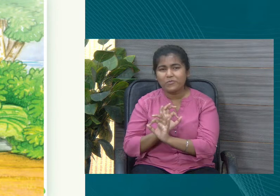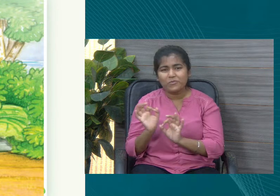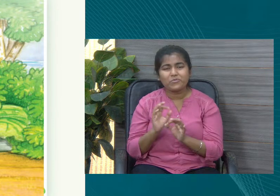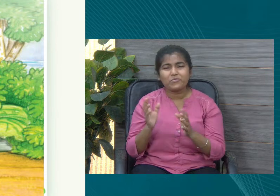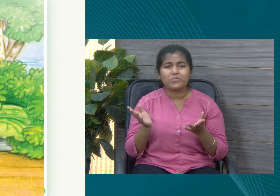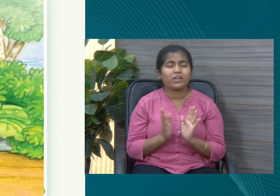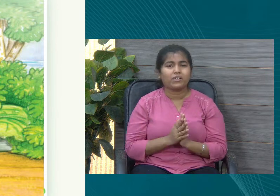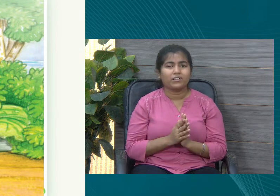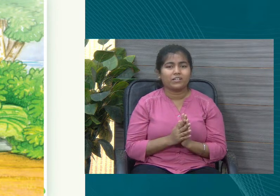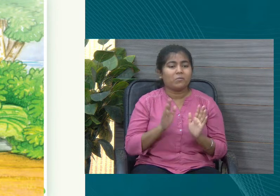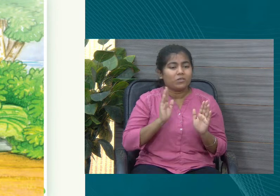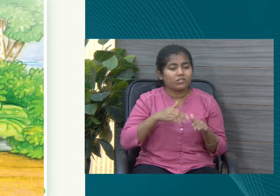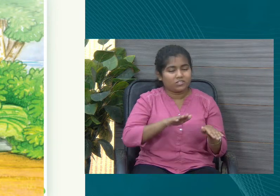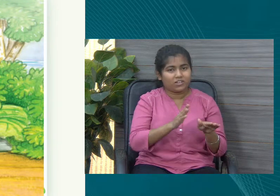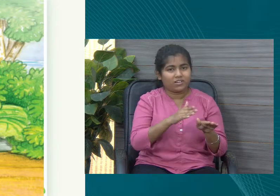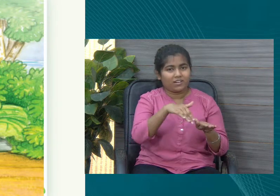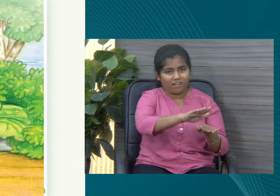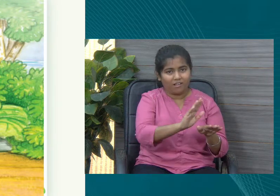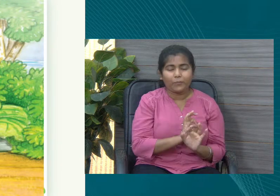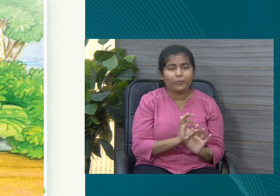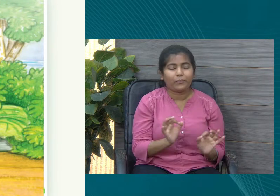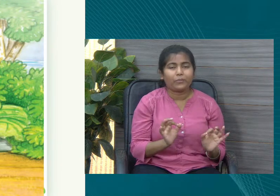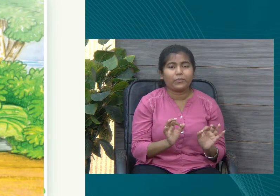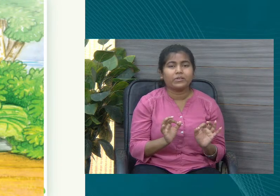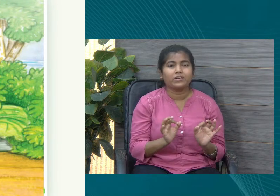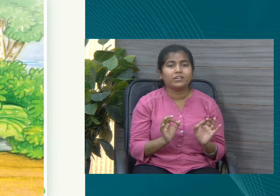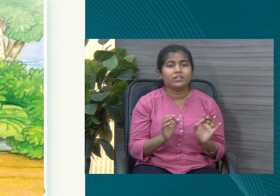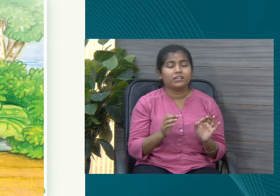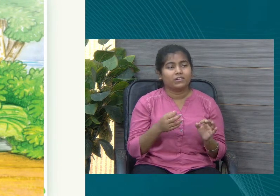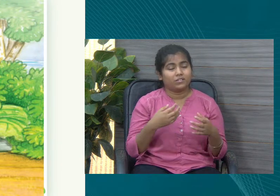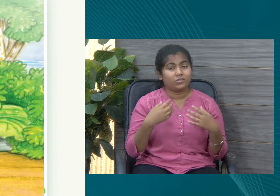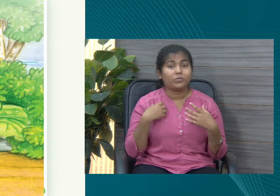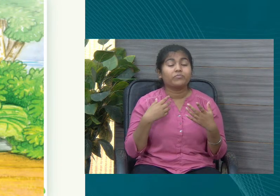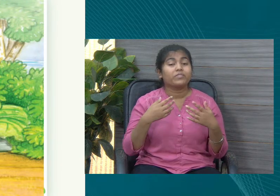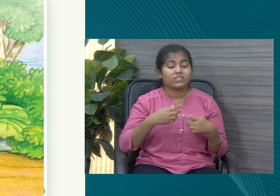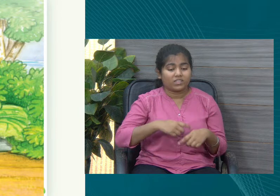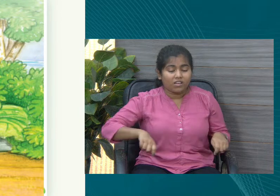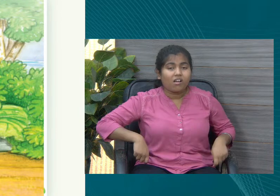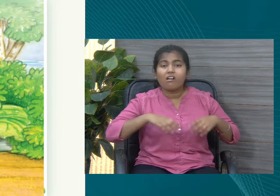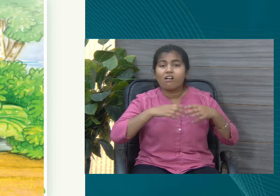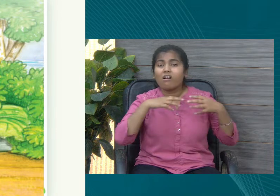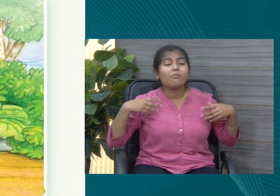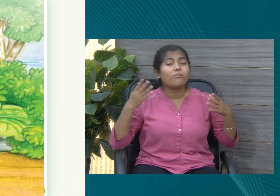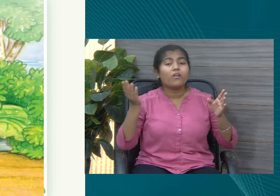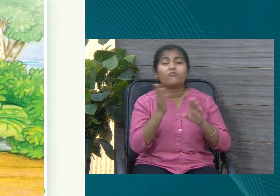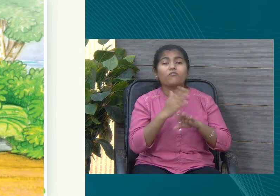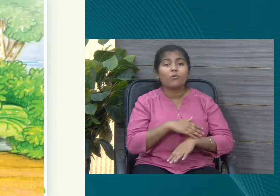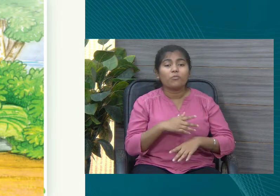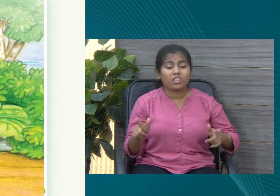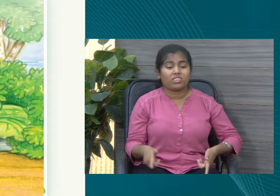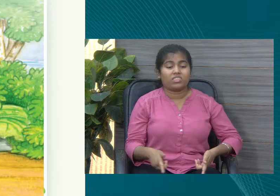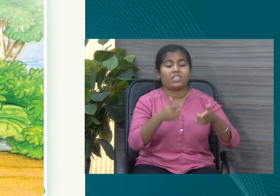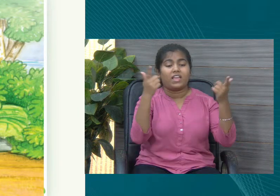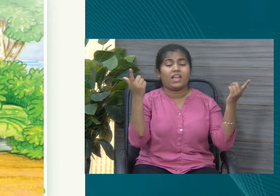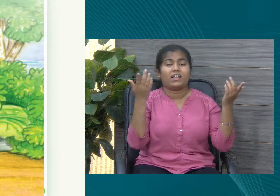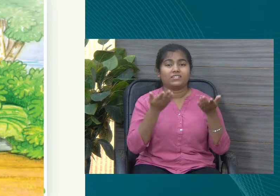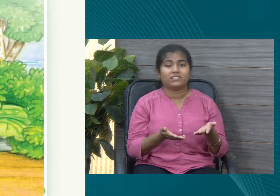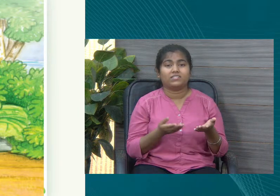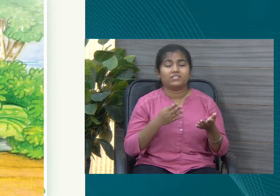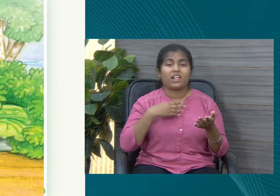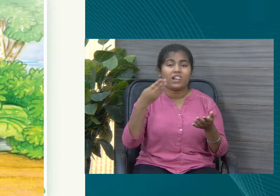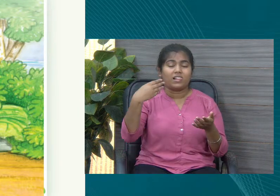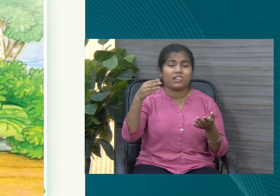tailors. He made these clothes out of the leaves by himself. And his long hair, we can